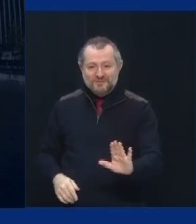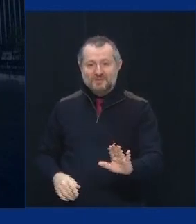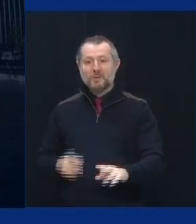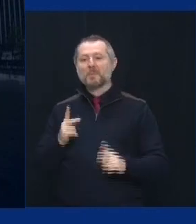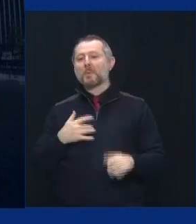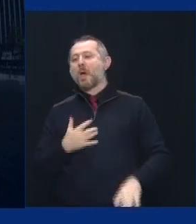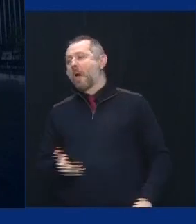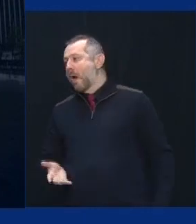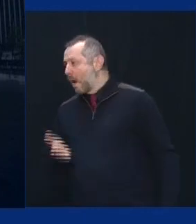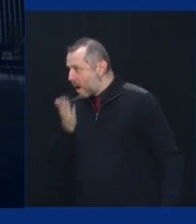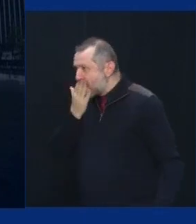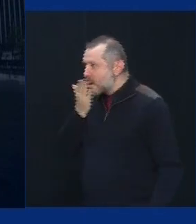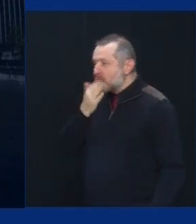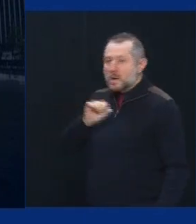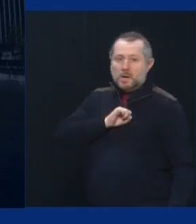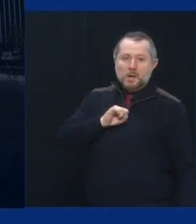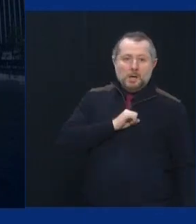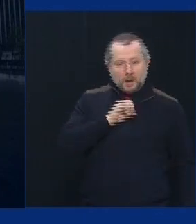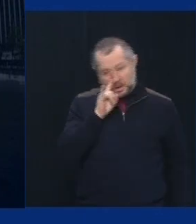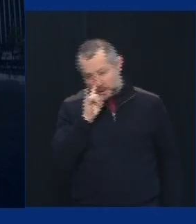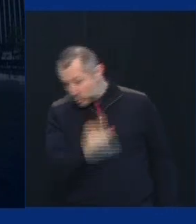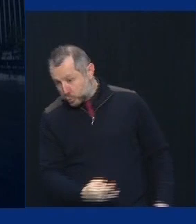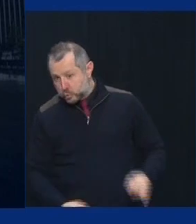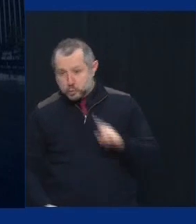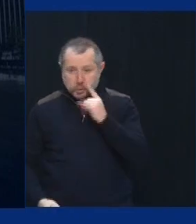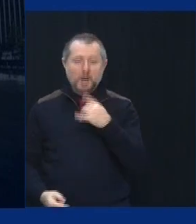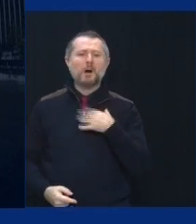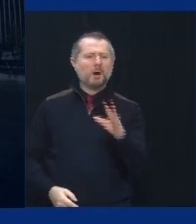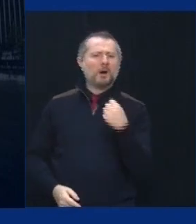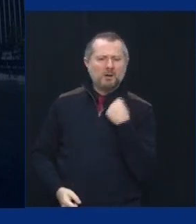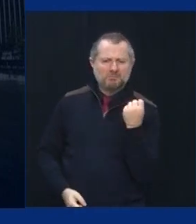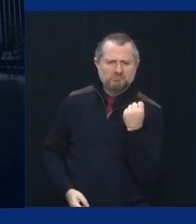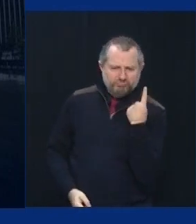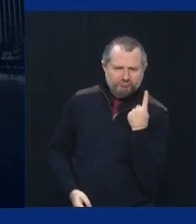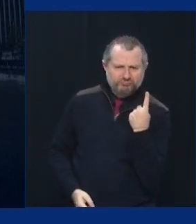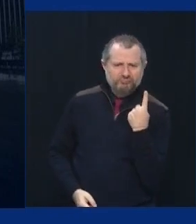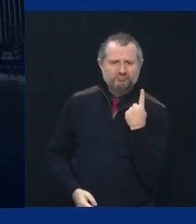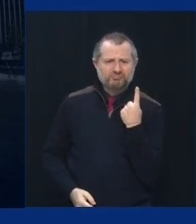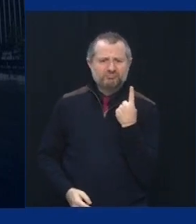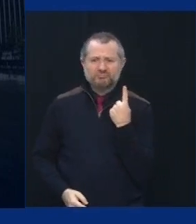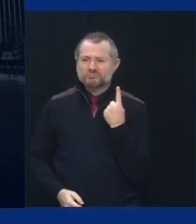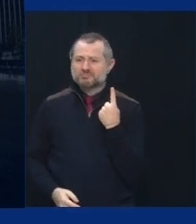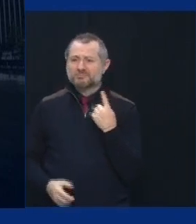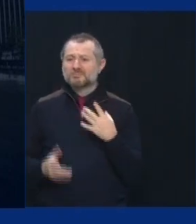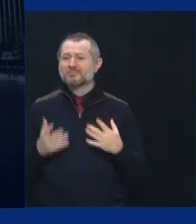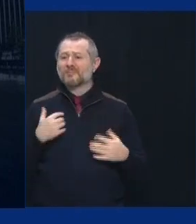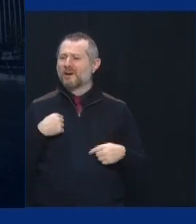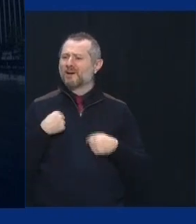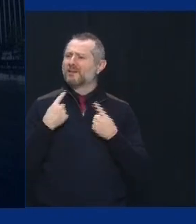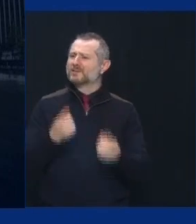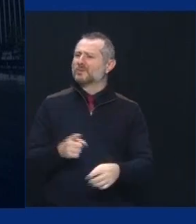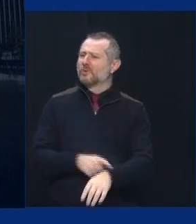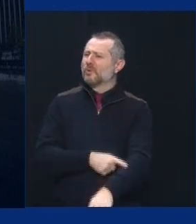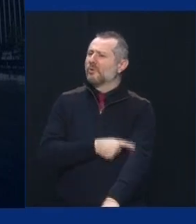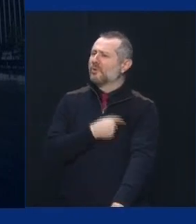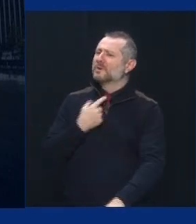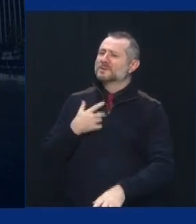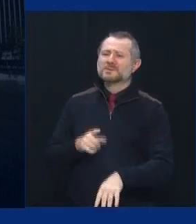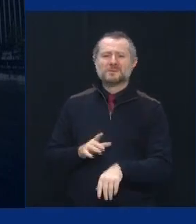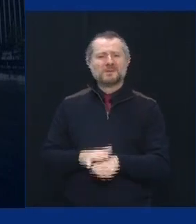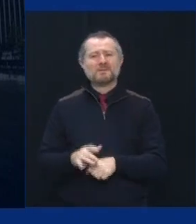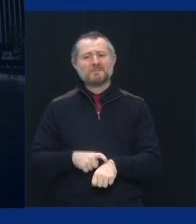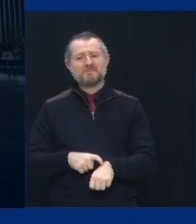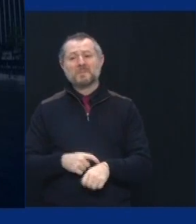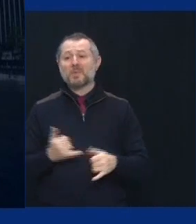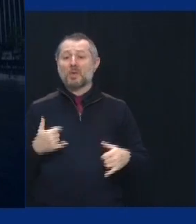long time. I feel it myself. I get it. But we can't relax